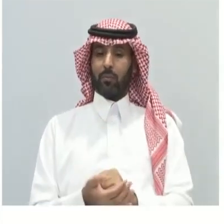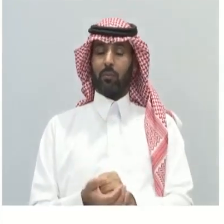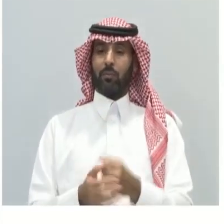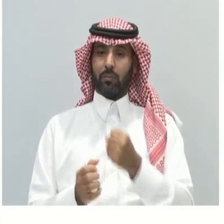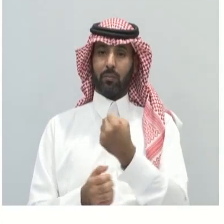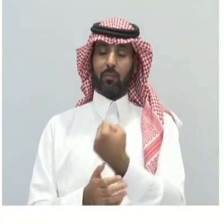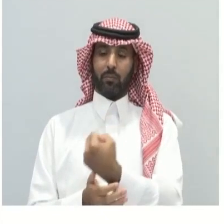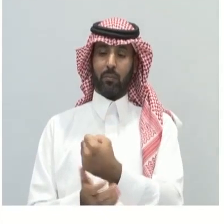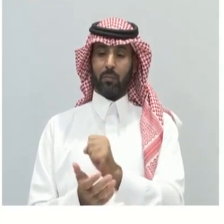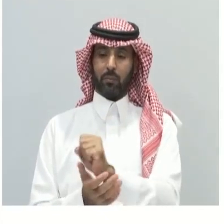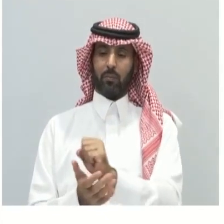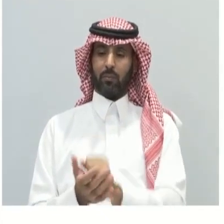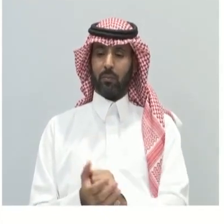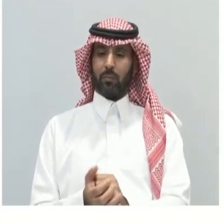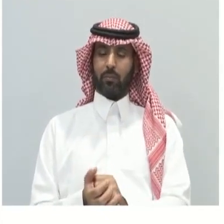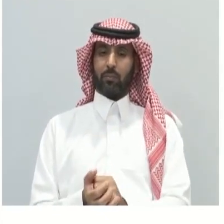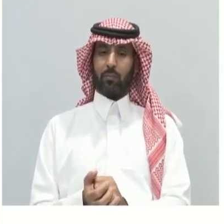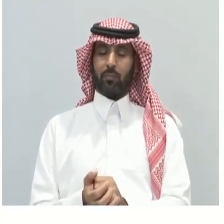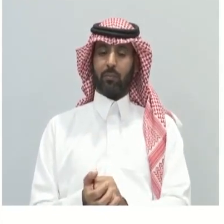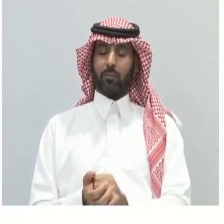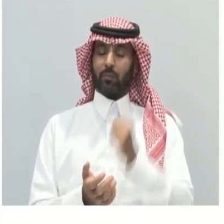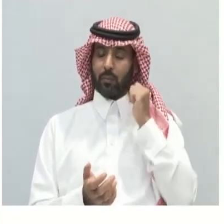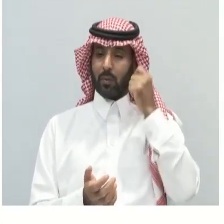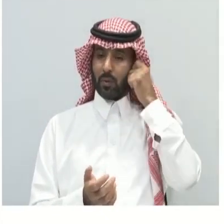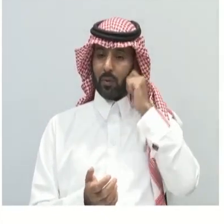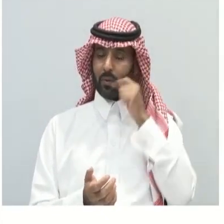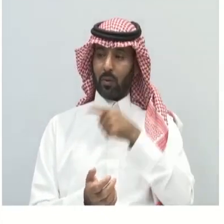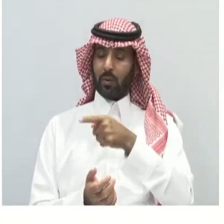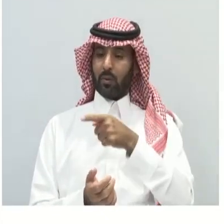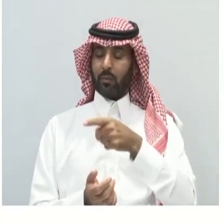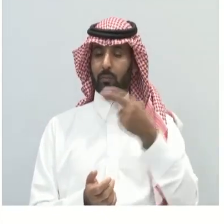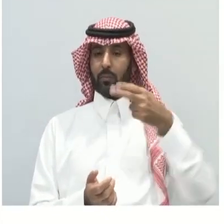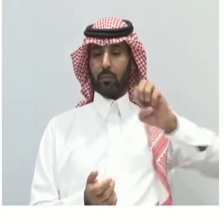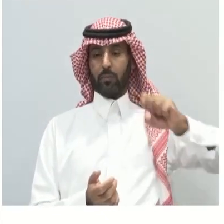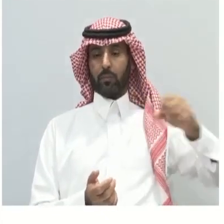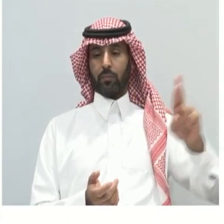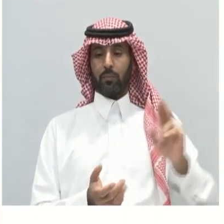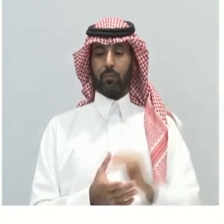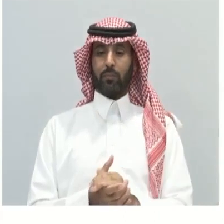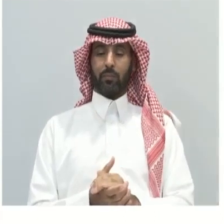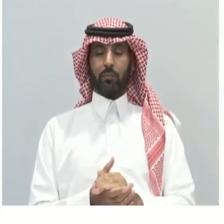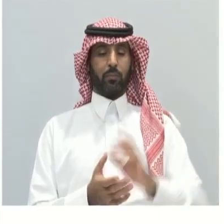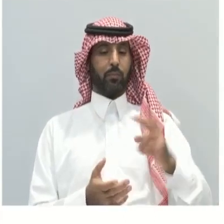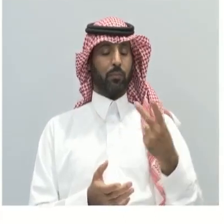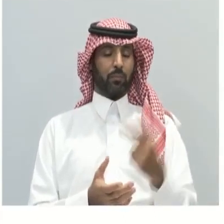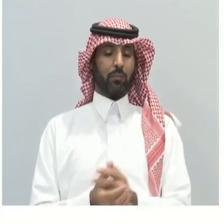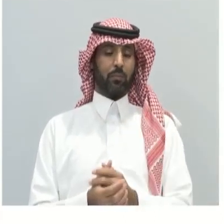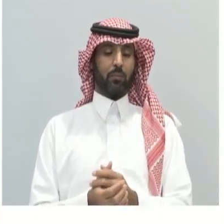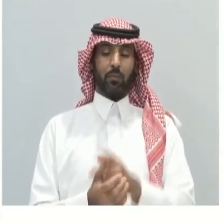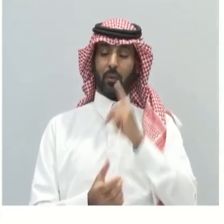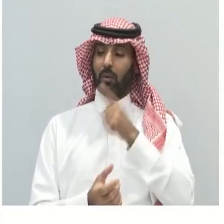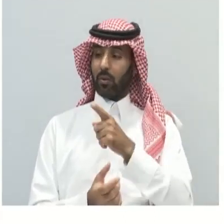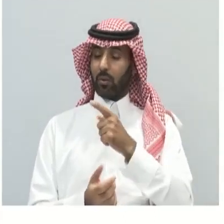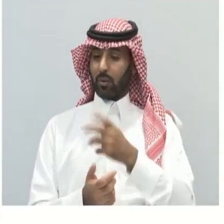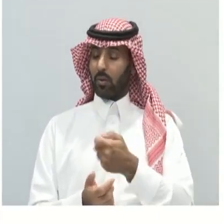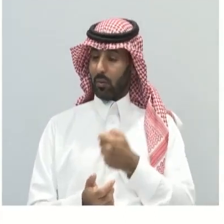here. For her, her here is the indirect object. Excellent. Number two, could you give me